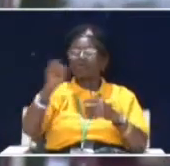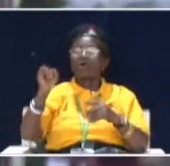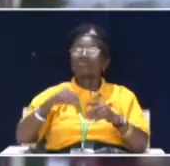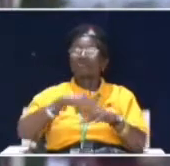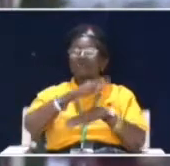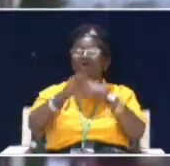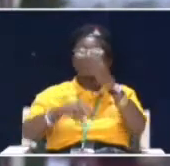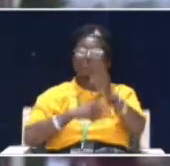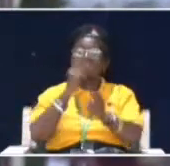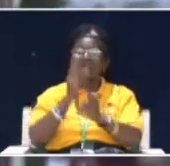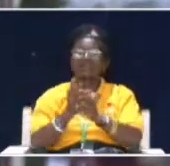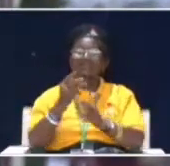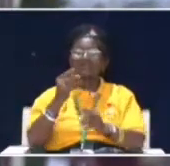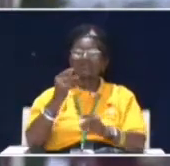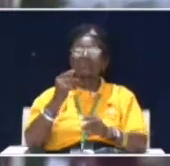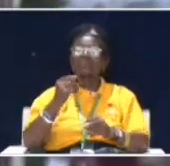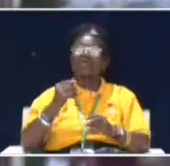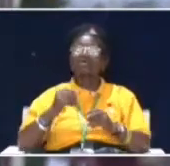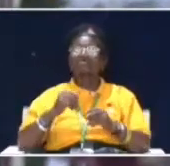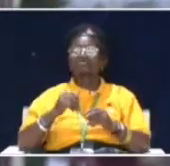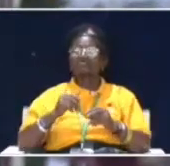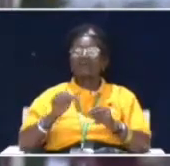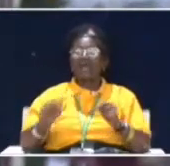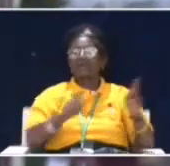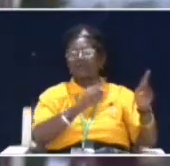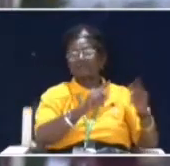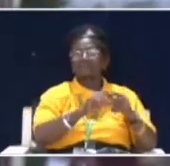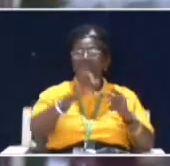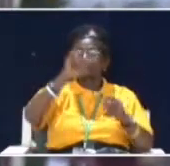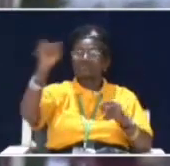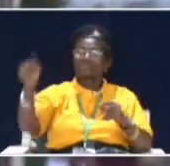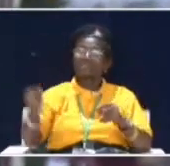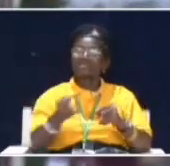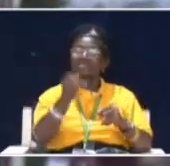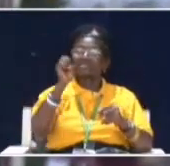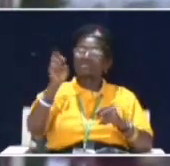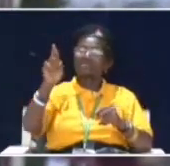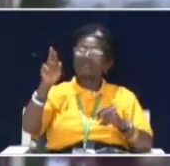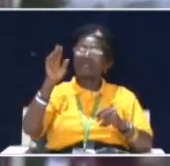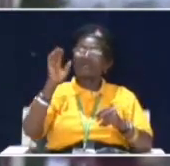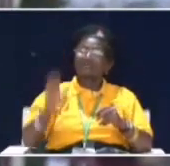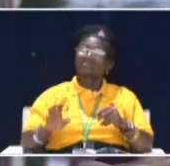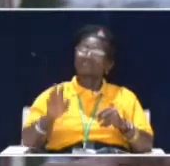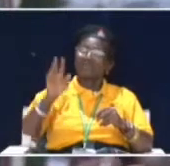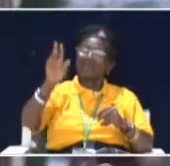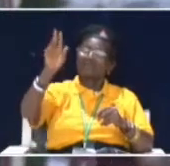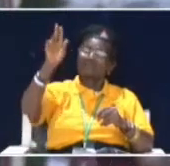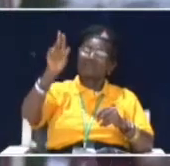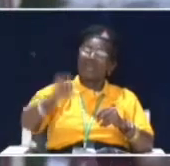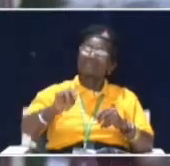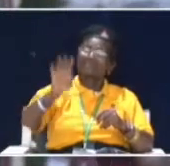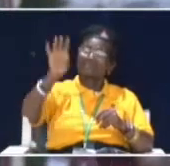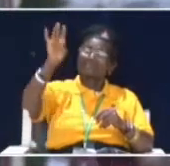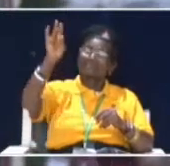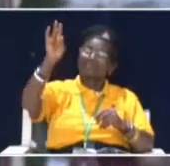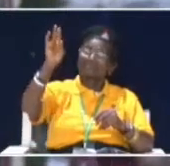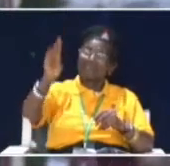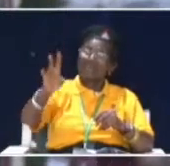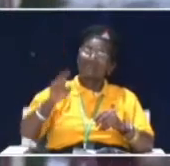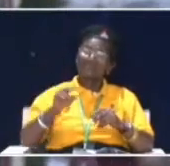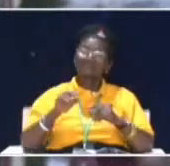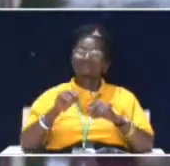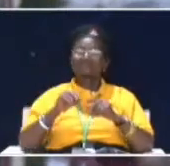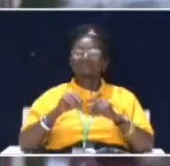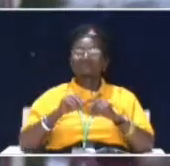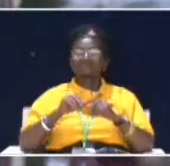jade kaakiri agbaye. According to Jeremiah 32 verse 27. Gege bi Jeremiah Rccg le logbon ese